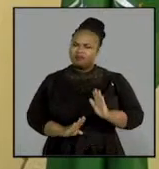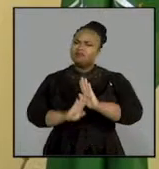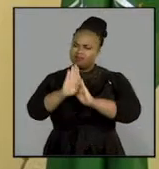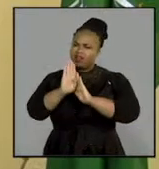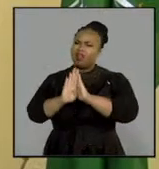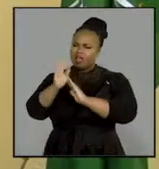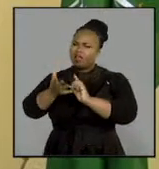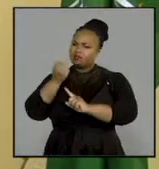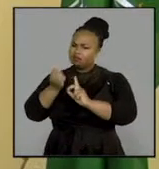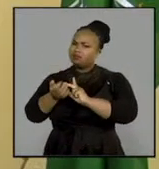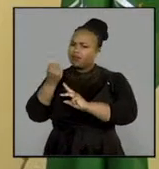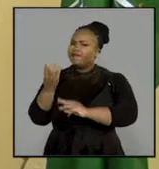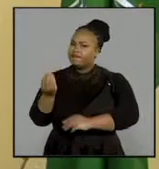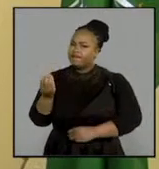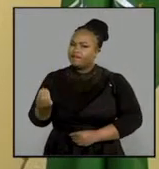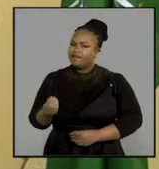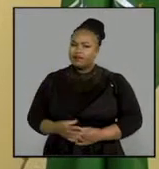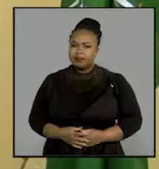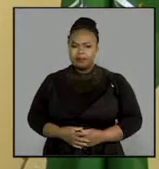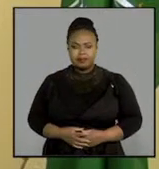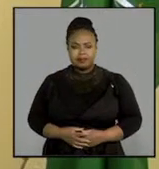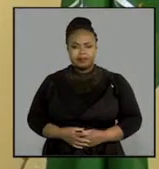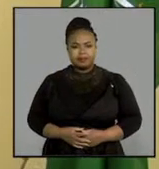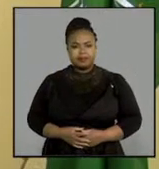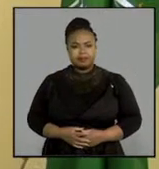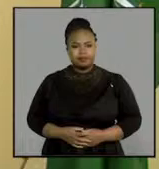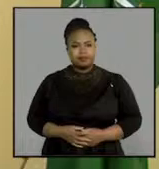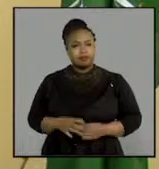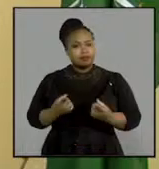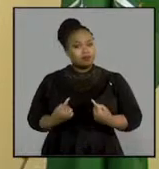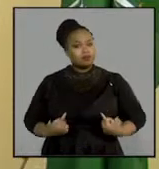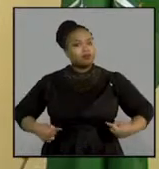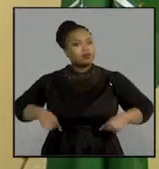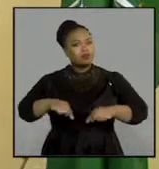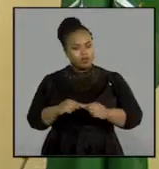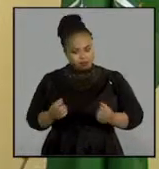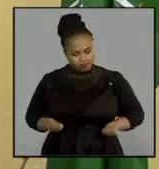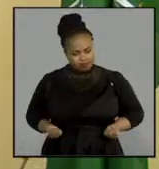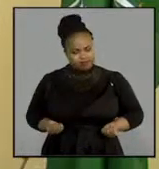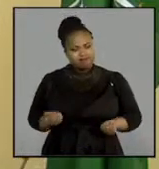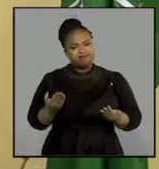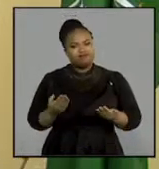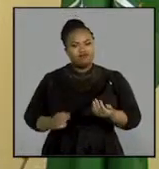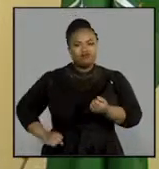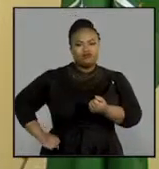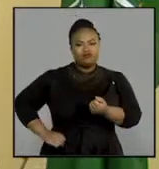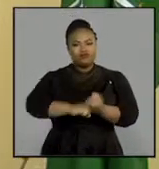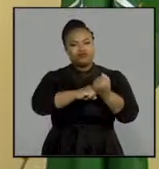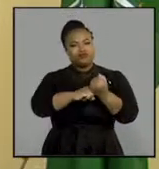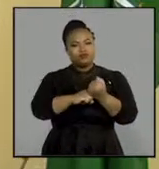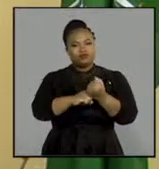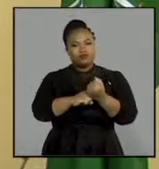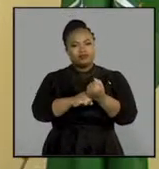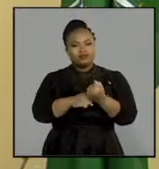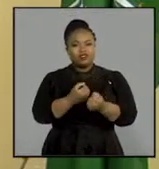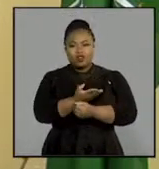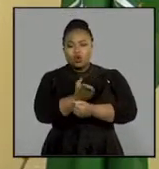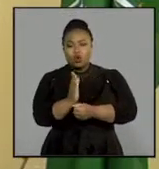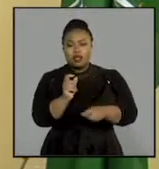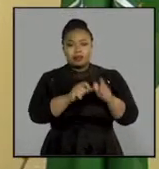nonetheless made progress. As part of the work to provide justice and